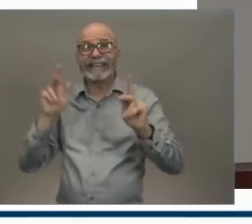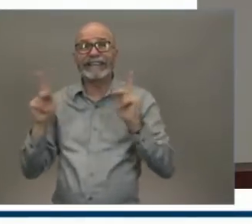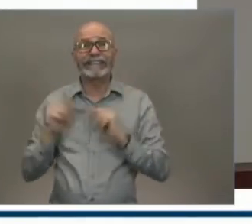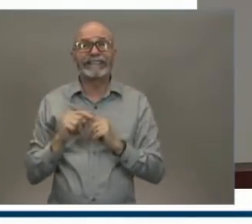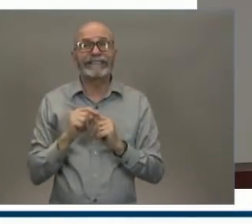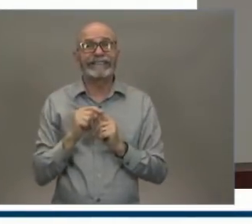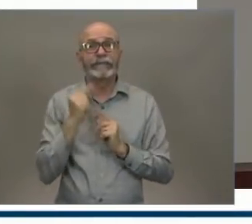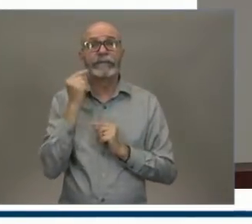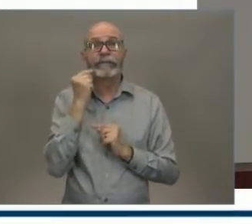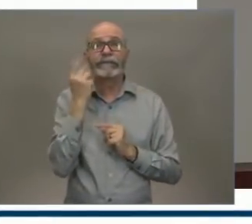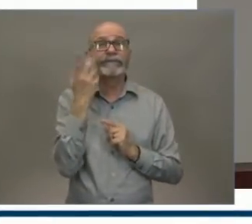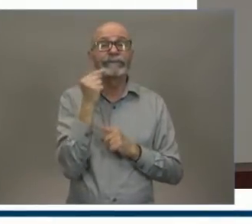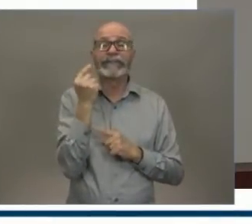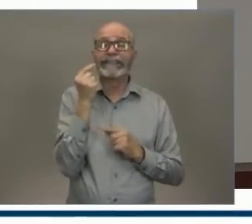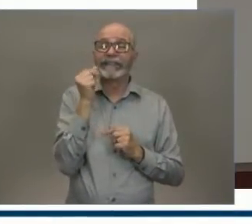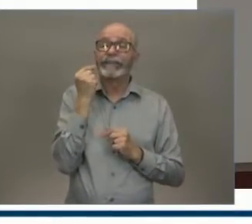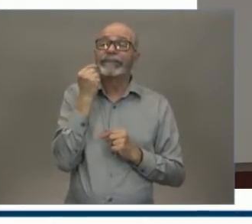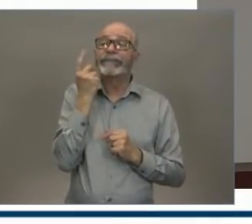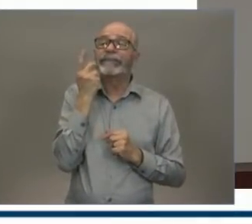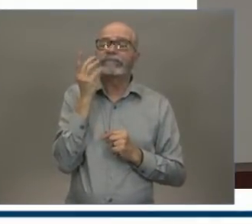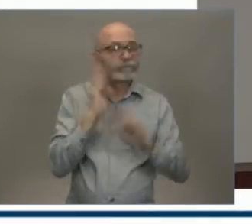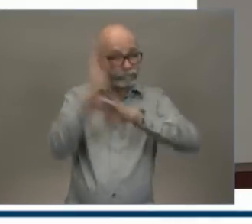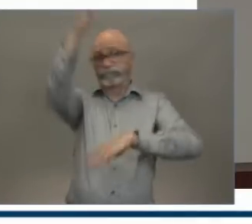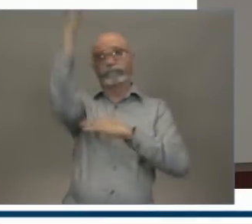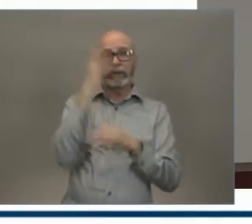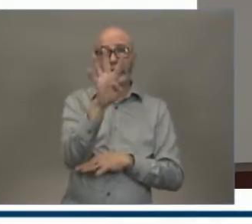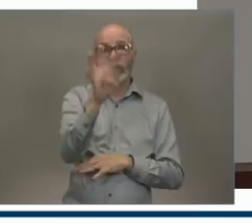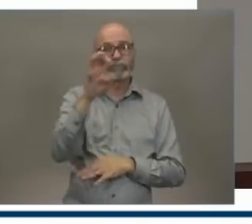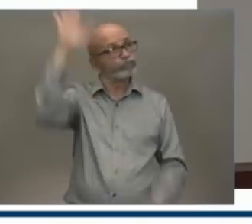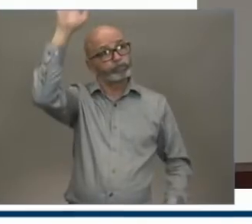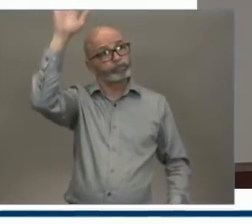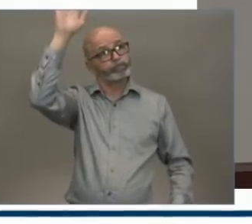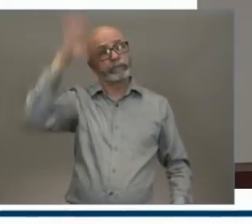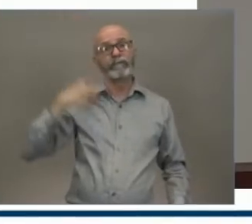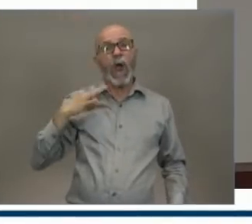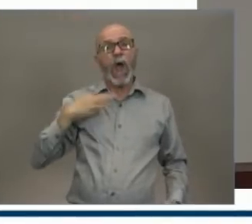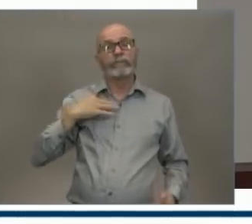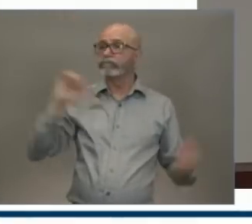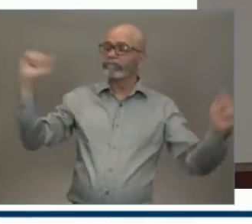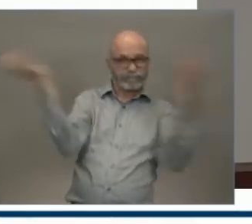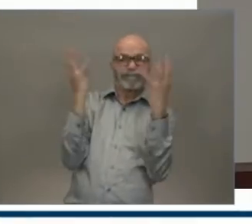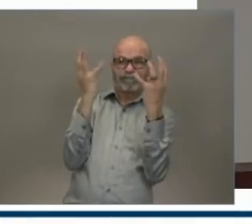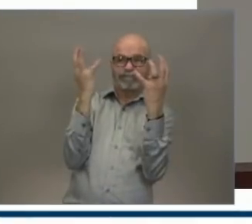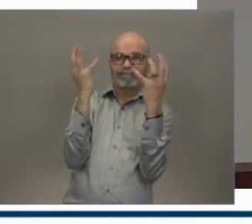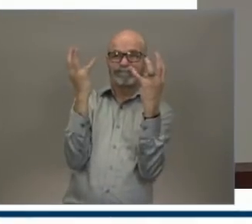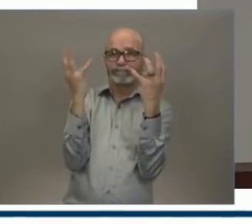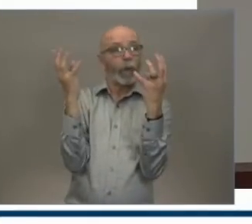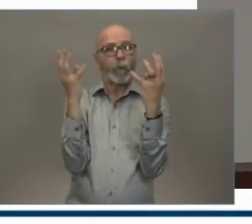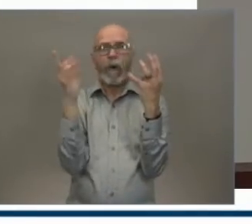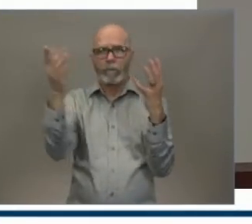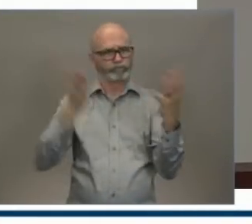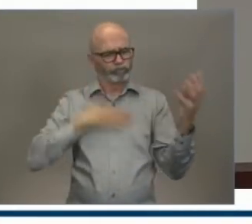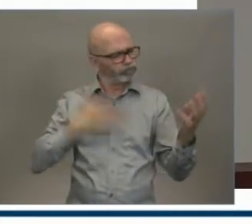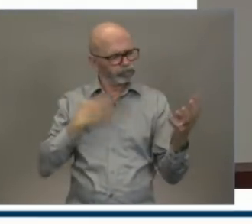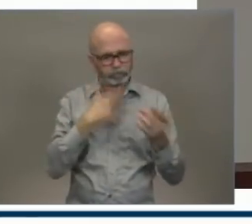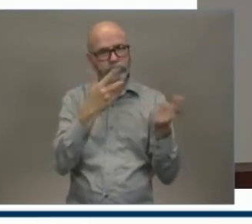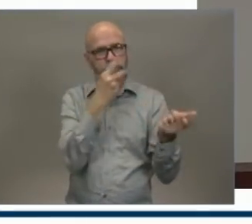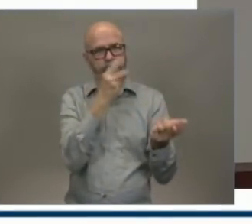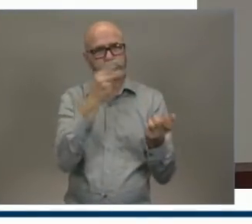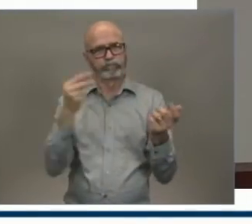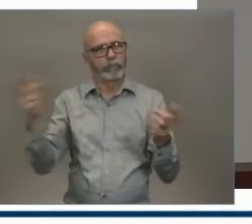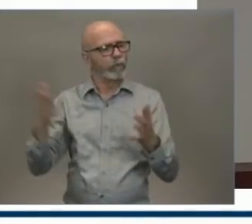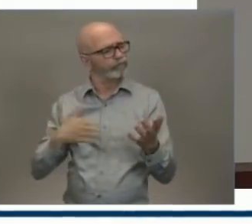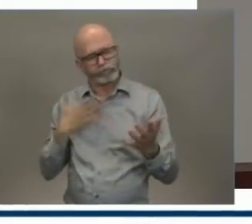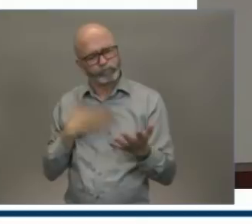including 200 healthcare professionals, who are able to give vaccine. They're willing to come out, volunteer, and come out of